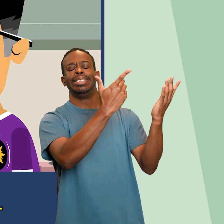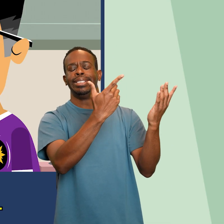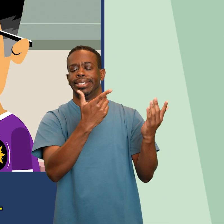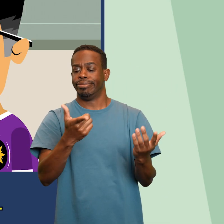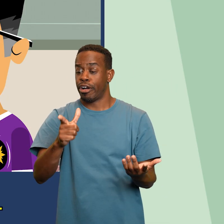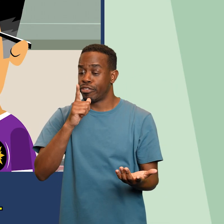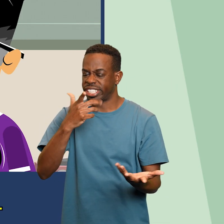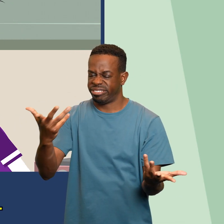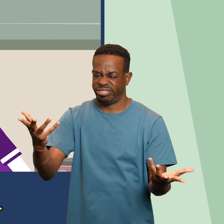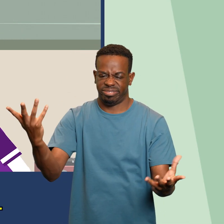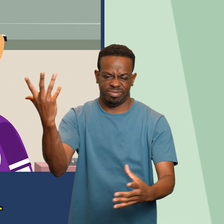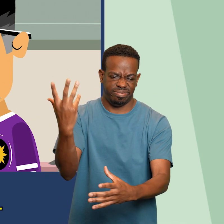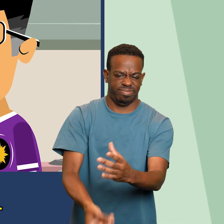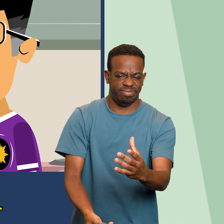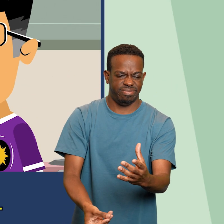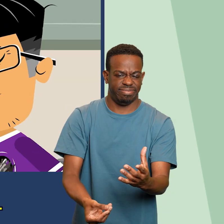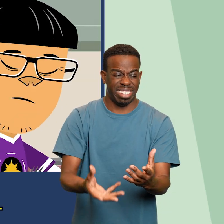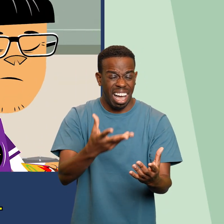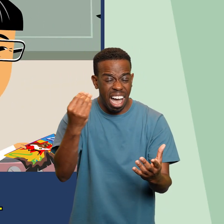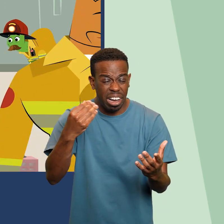So much for my lunch.